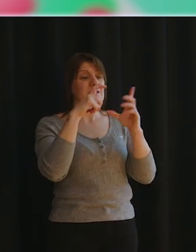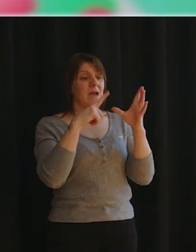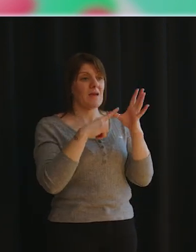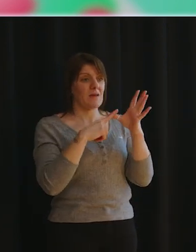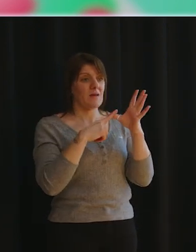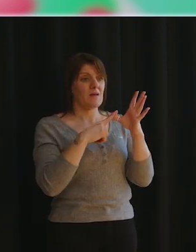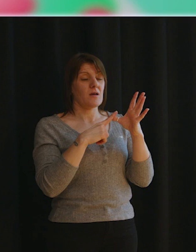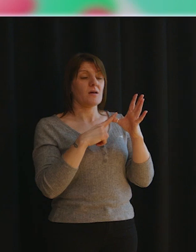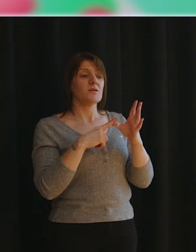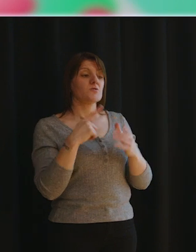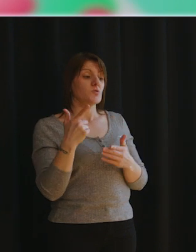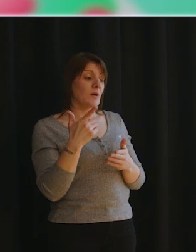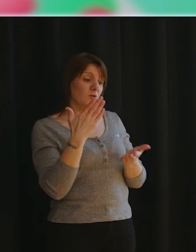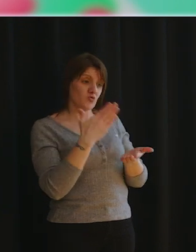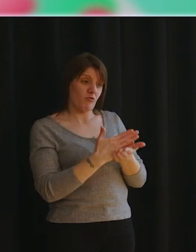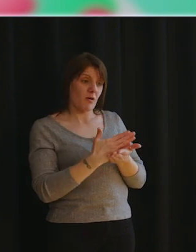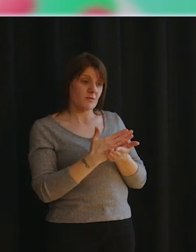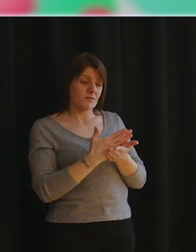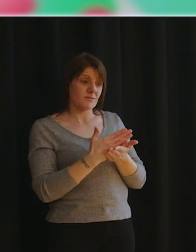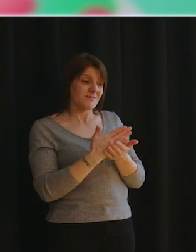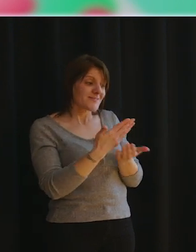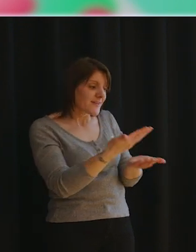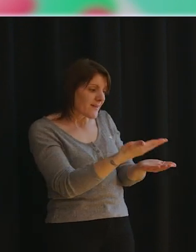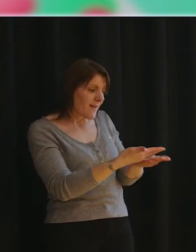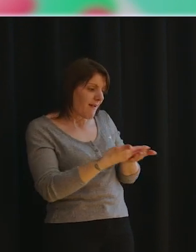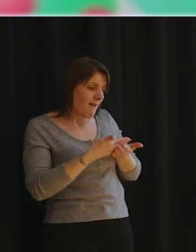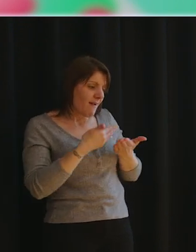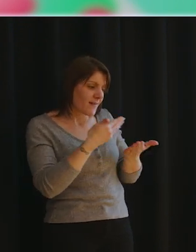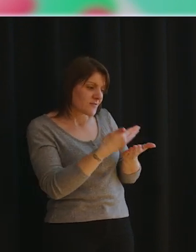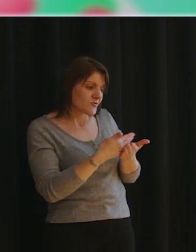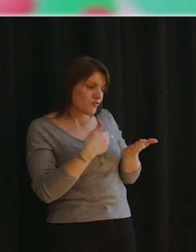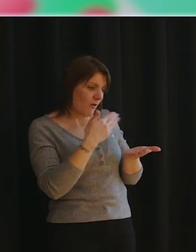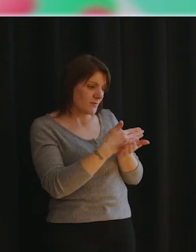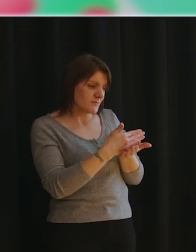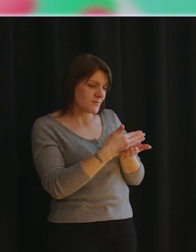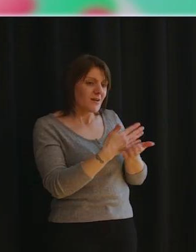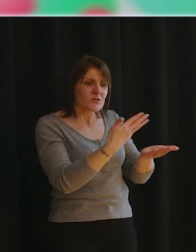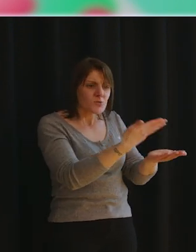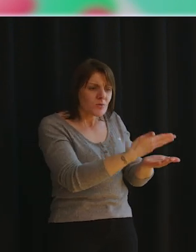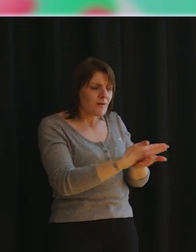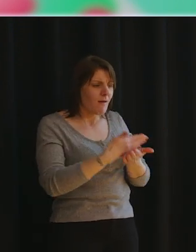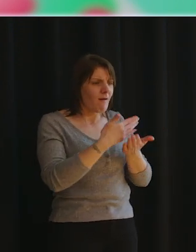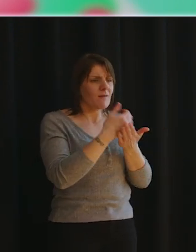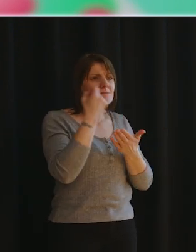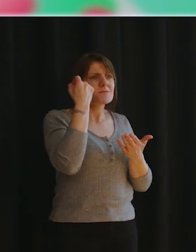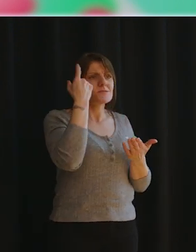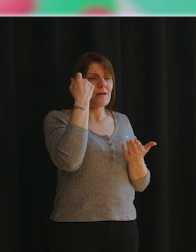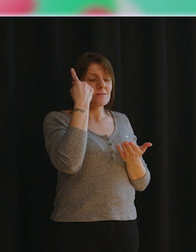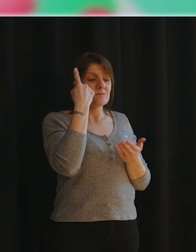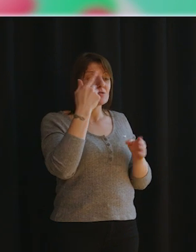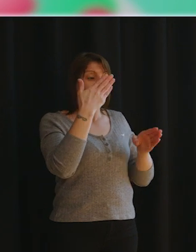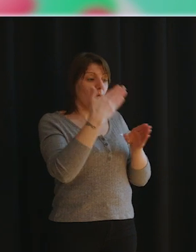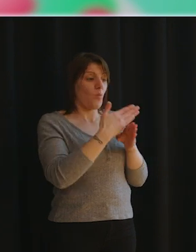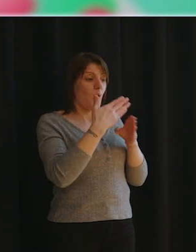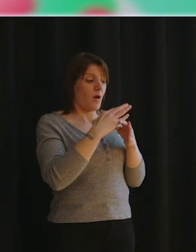to gain their trust, to gain their understanding, and also they need to be willing to work with